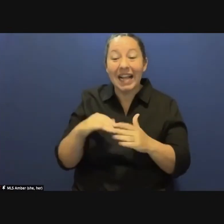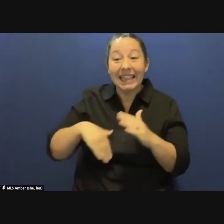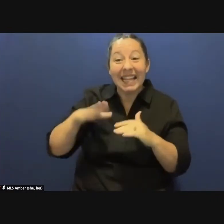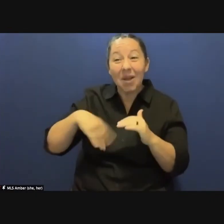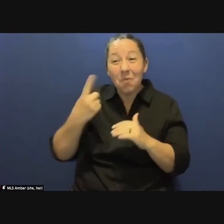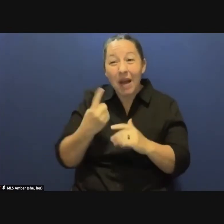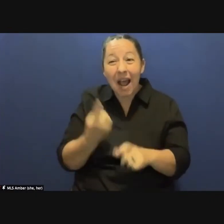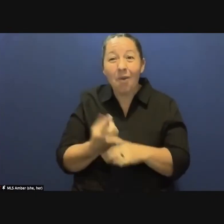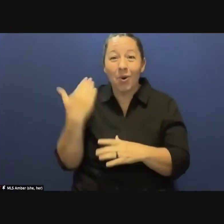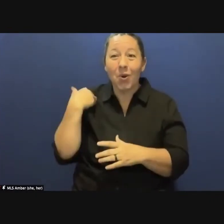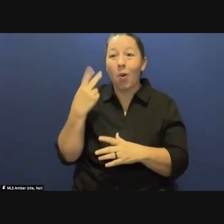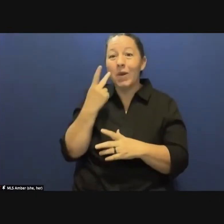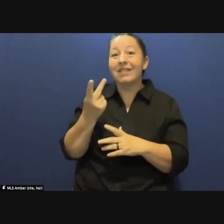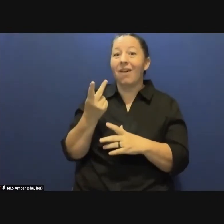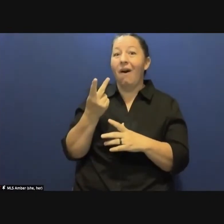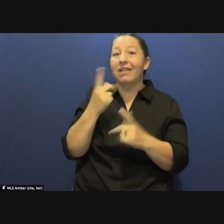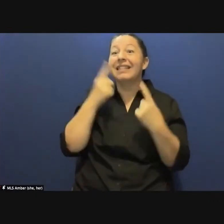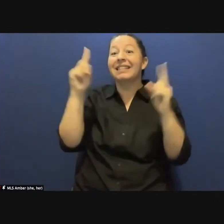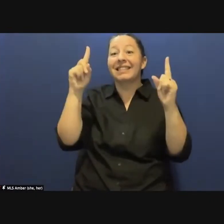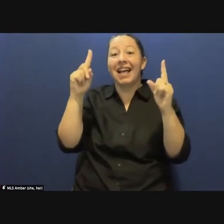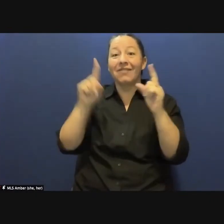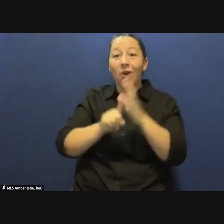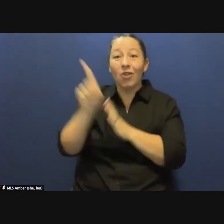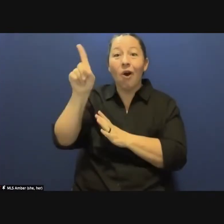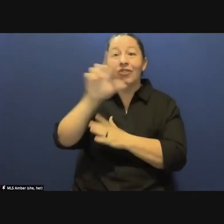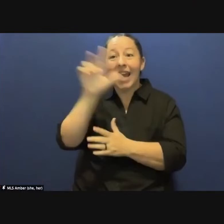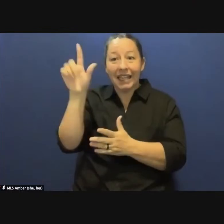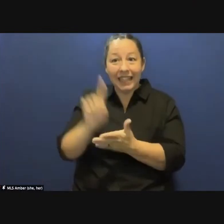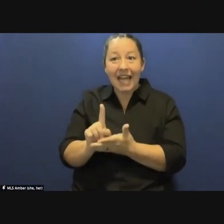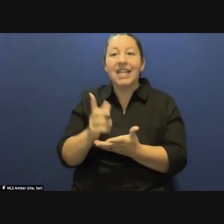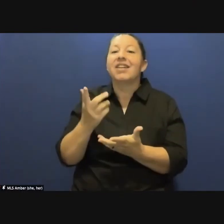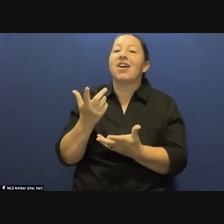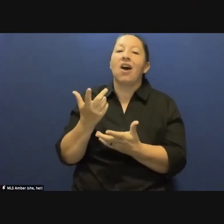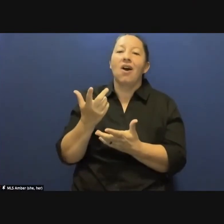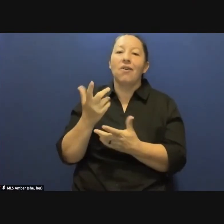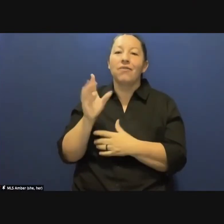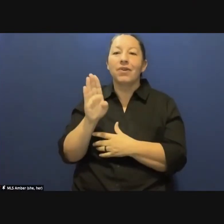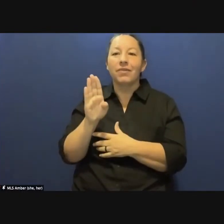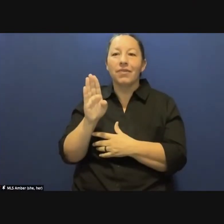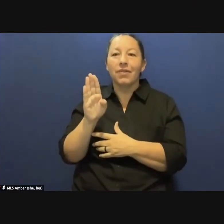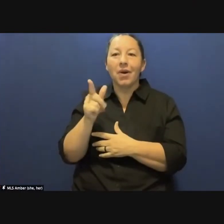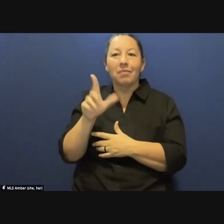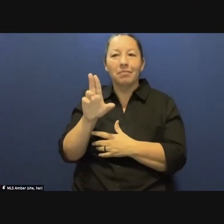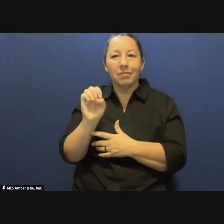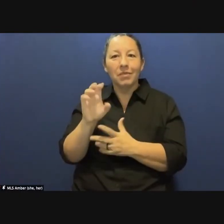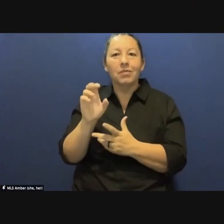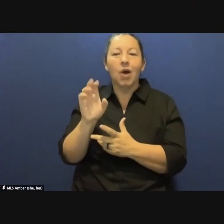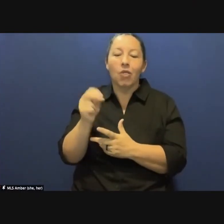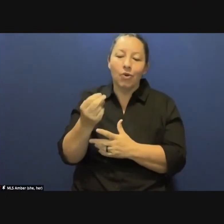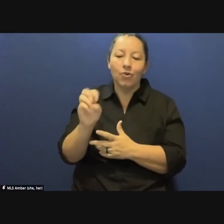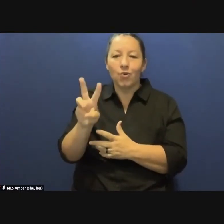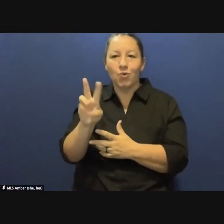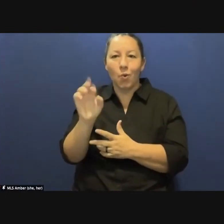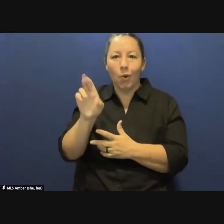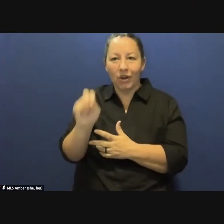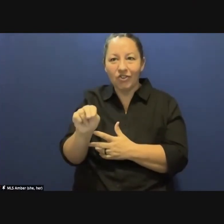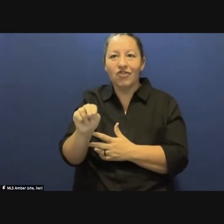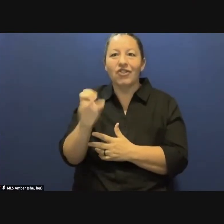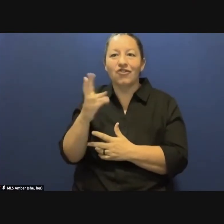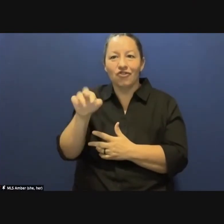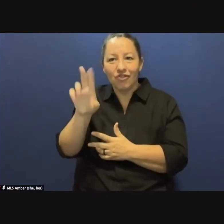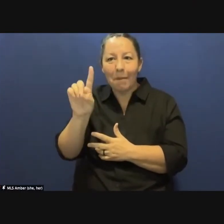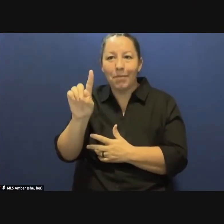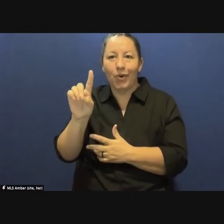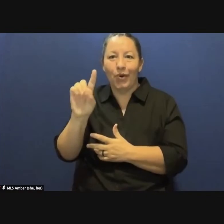successful launch and landing of the Blue Origin New Shepard spacecraft. This was a little over 60